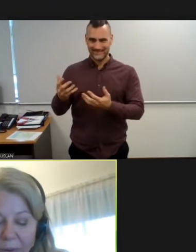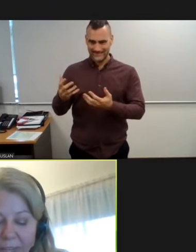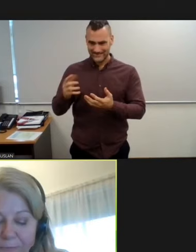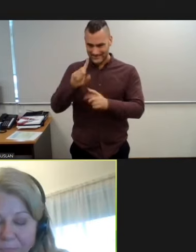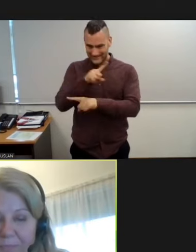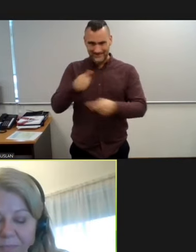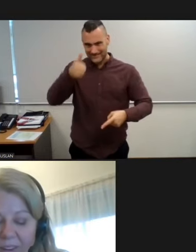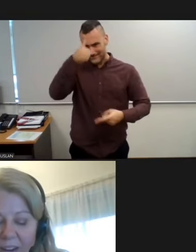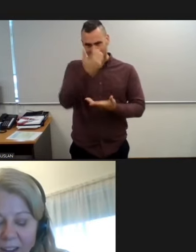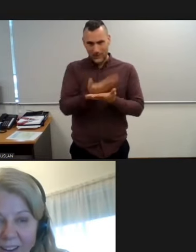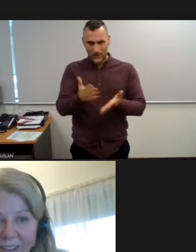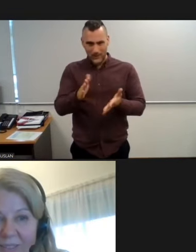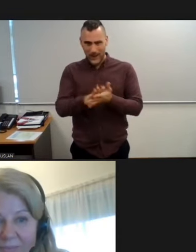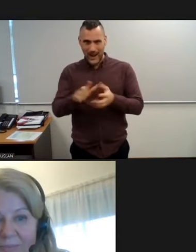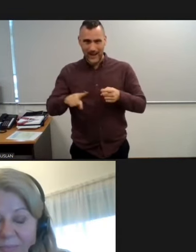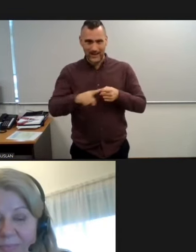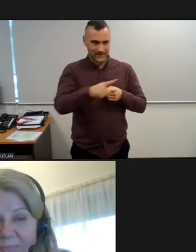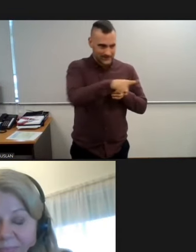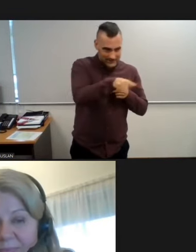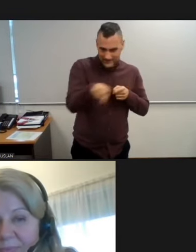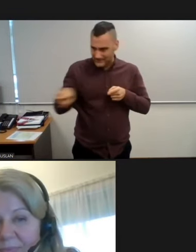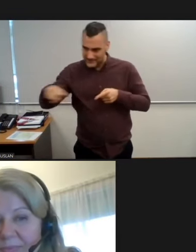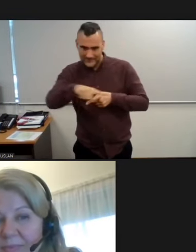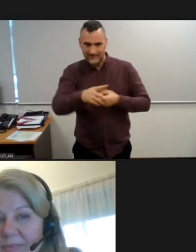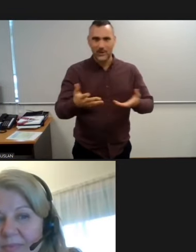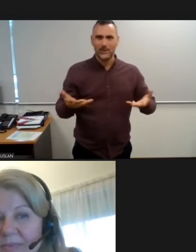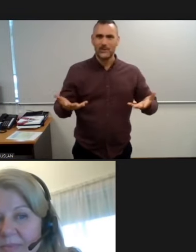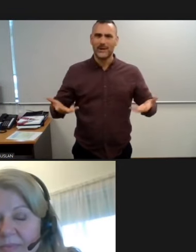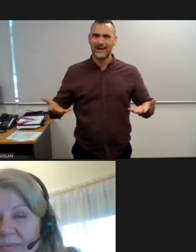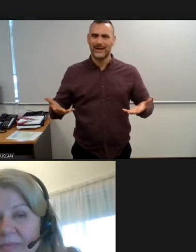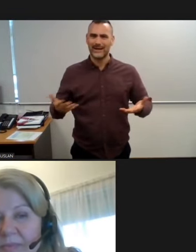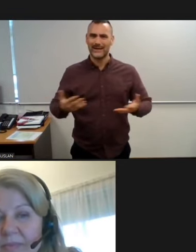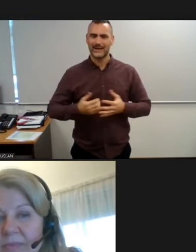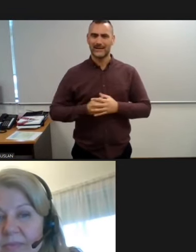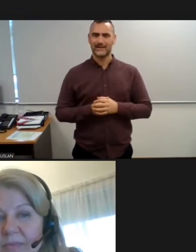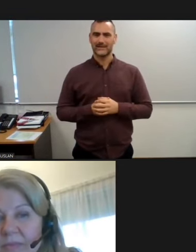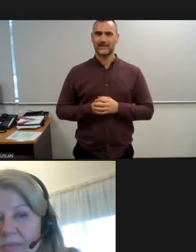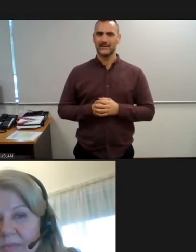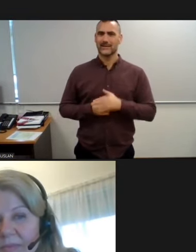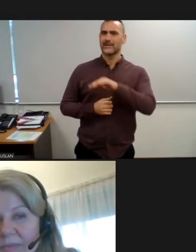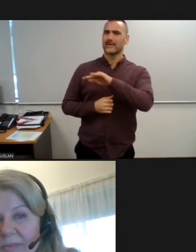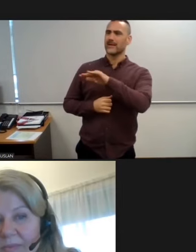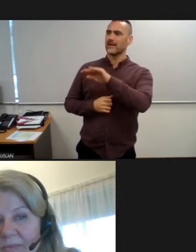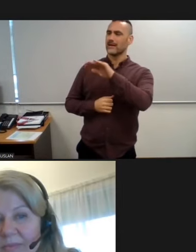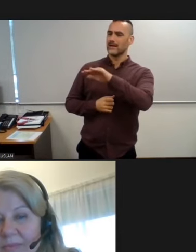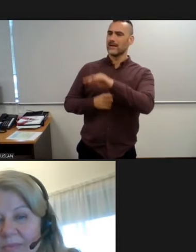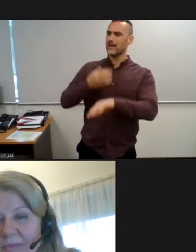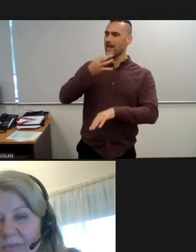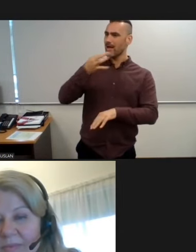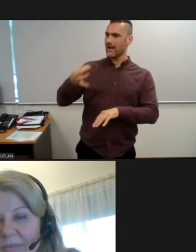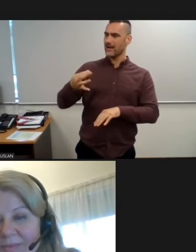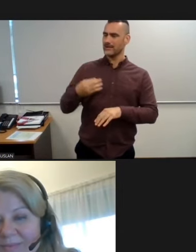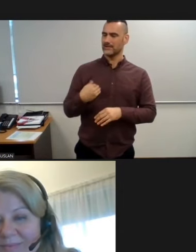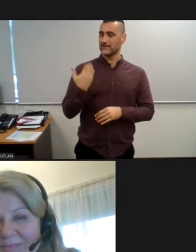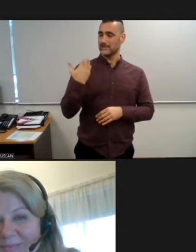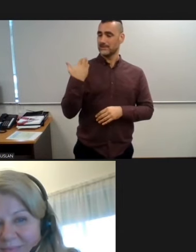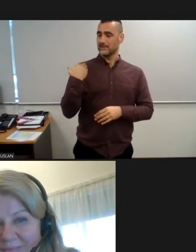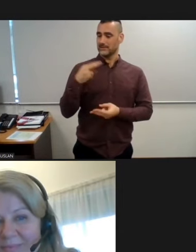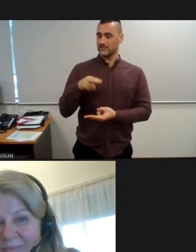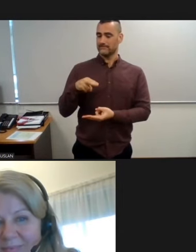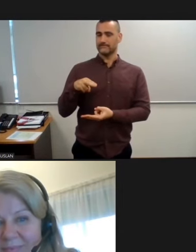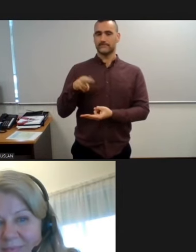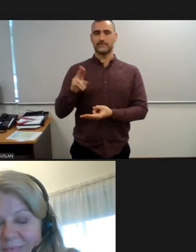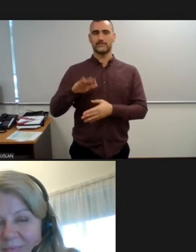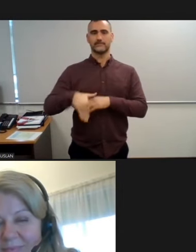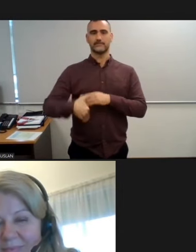is going. Just on that, Sherry, as well, if you've seen an increase, and I know our members have sort of first-hand experience of this as